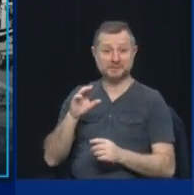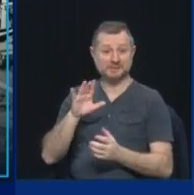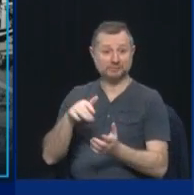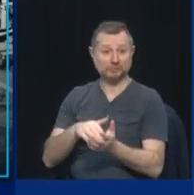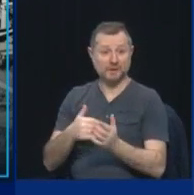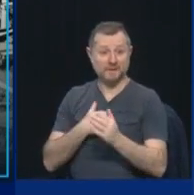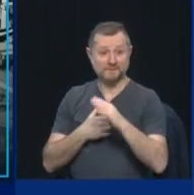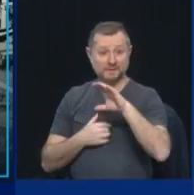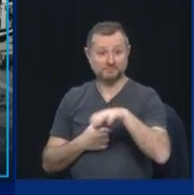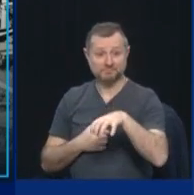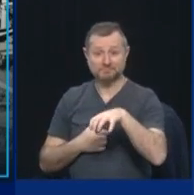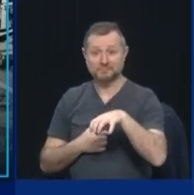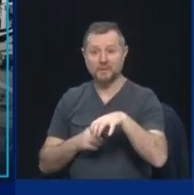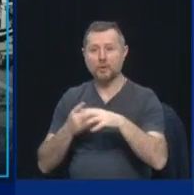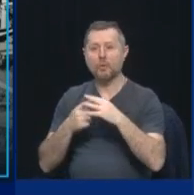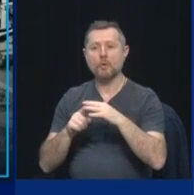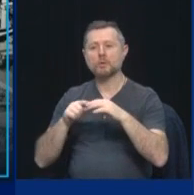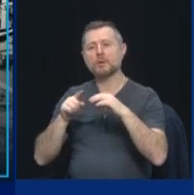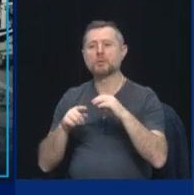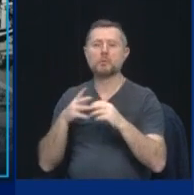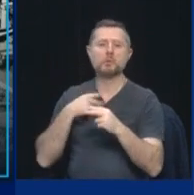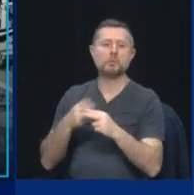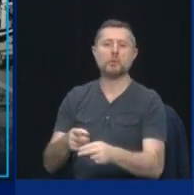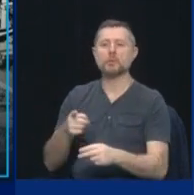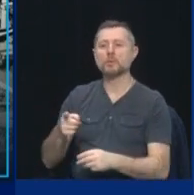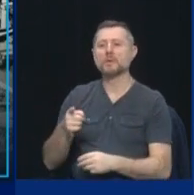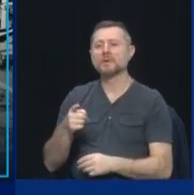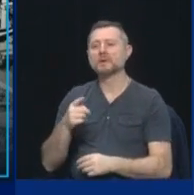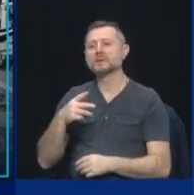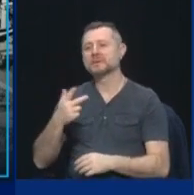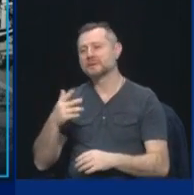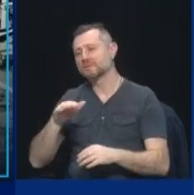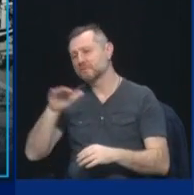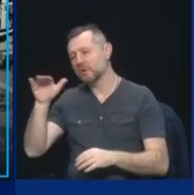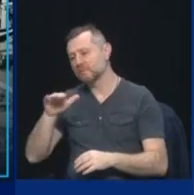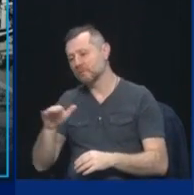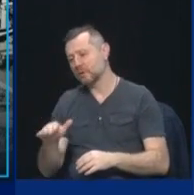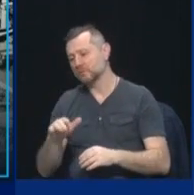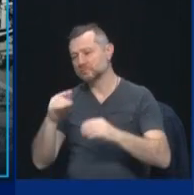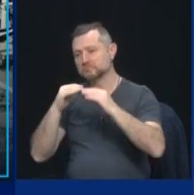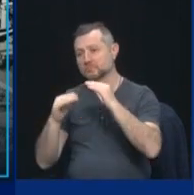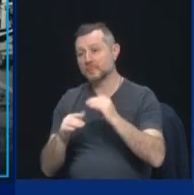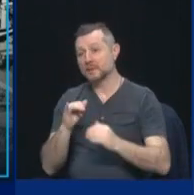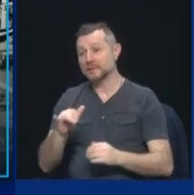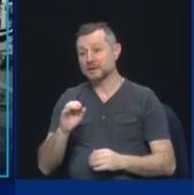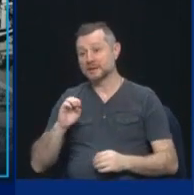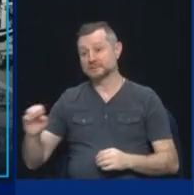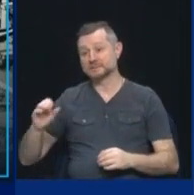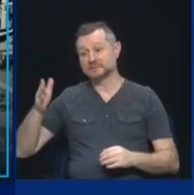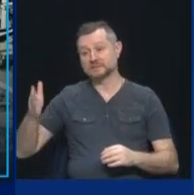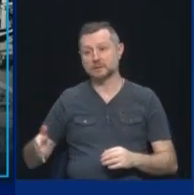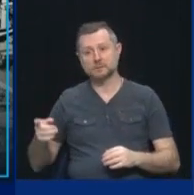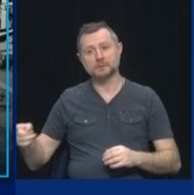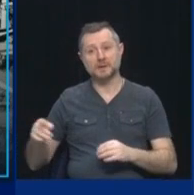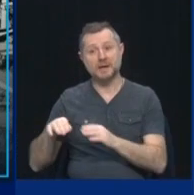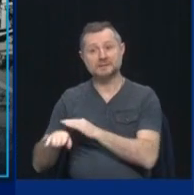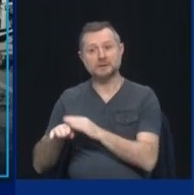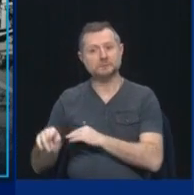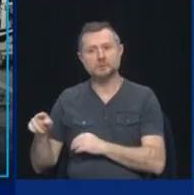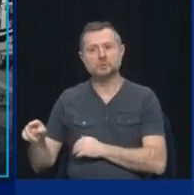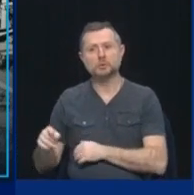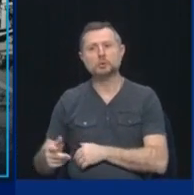goes down, call it two floors. East Side Access is